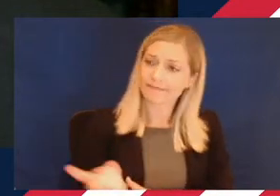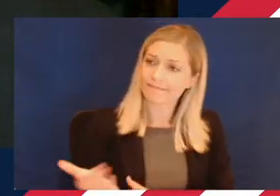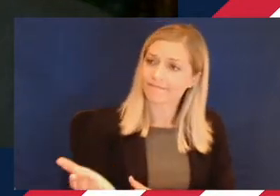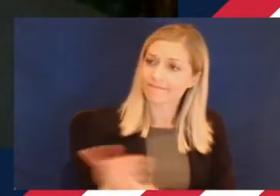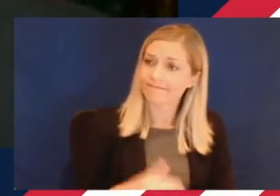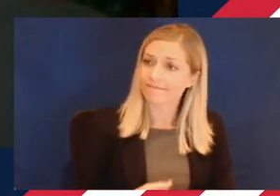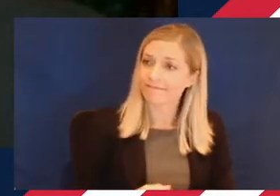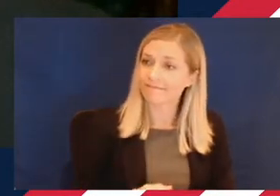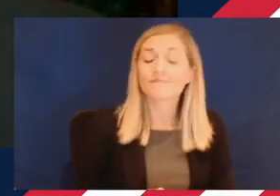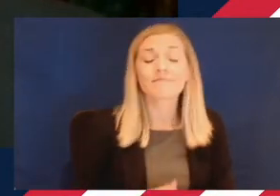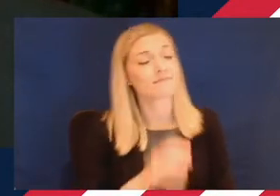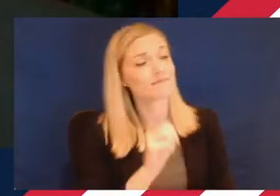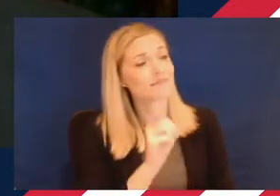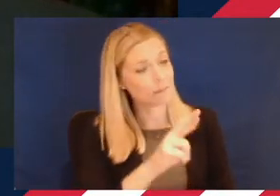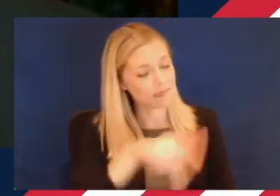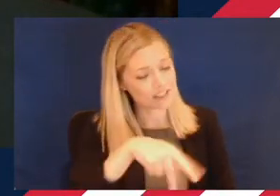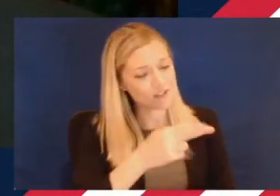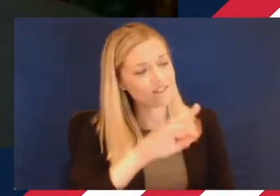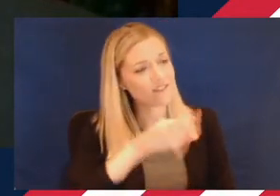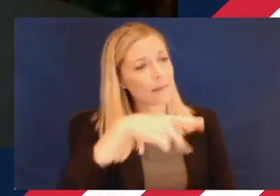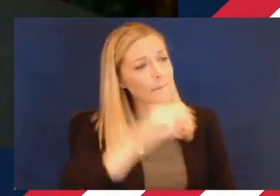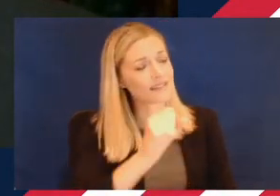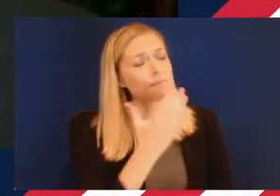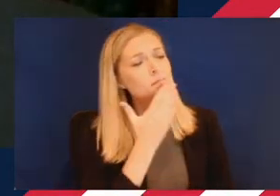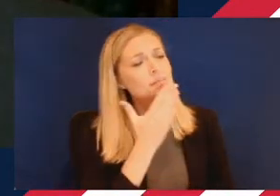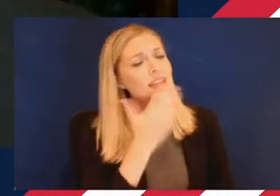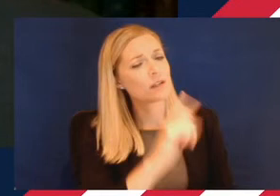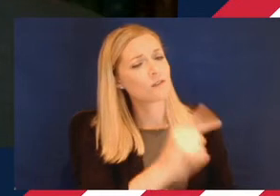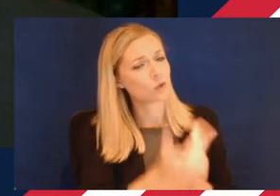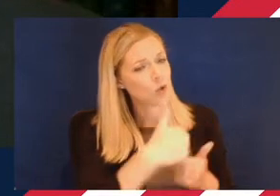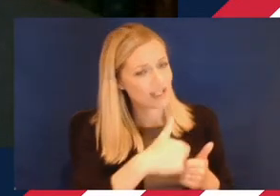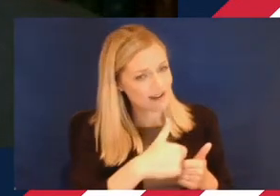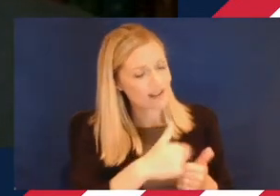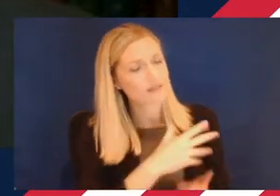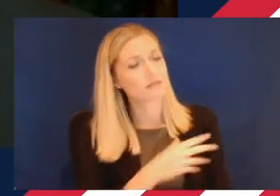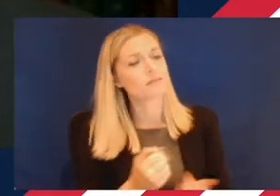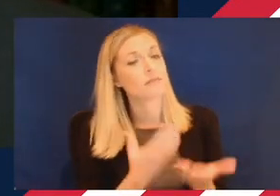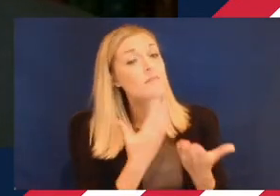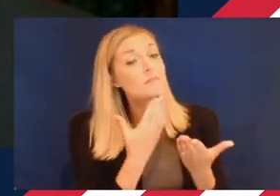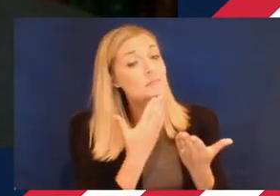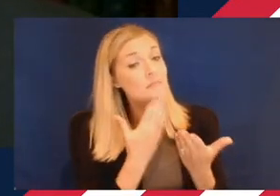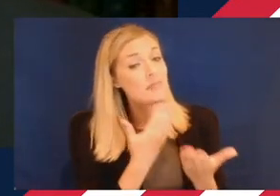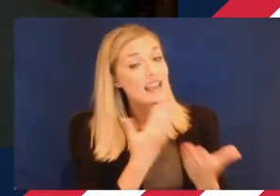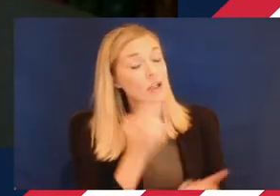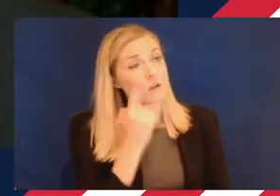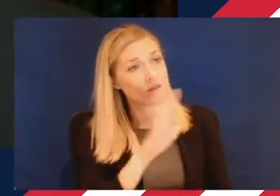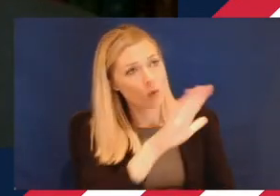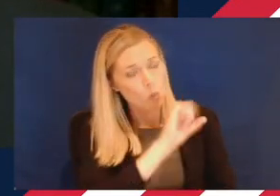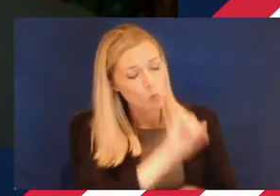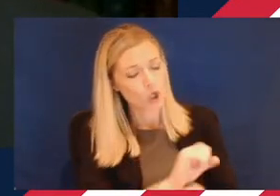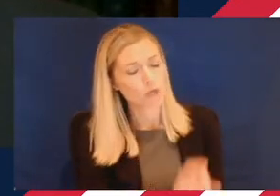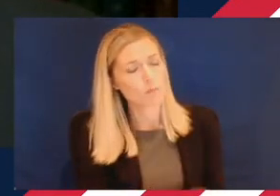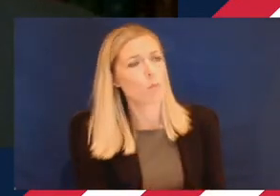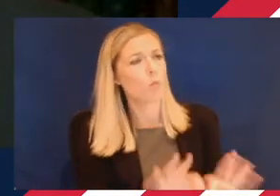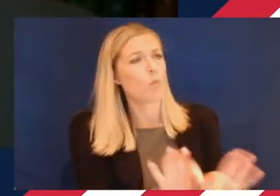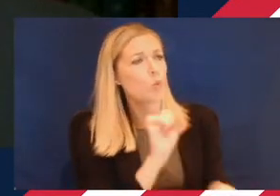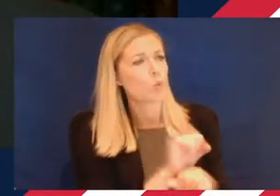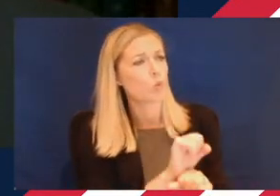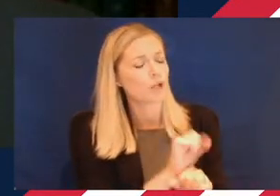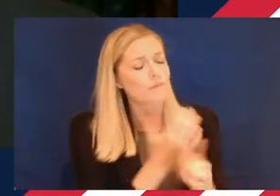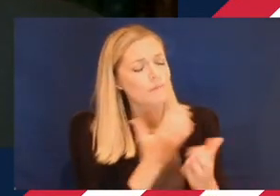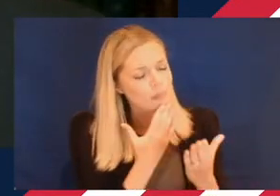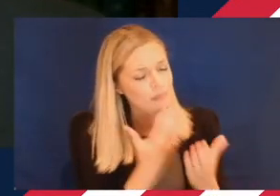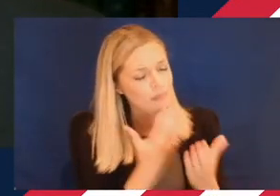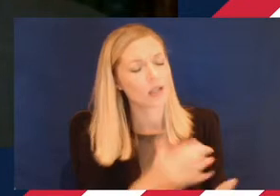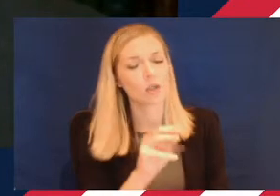Mr. Phillips, thank you for joining us, and thank you for the important work you're doing, and thank you, Mayor